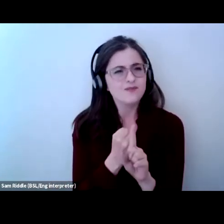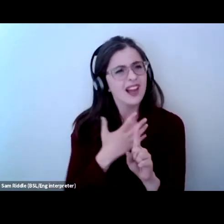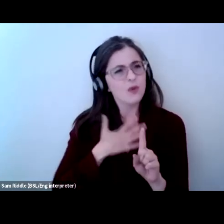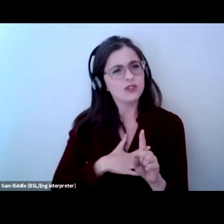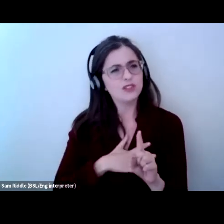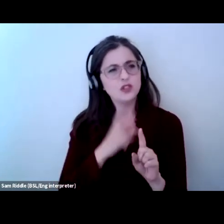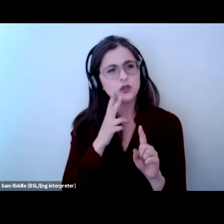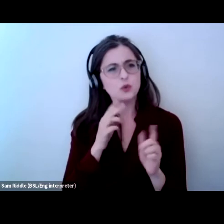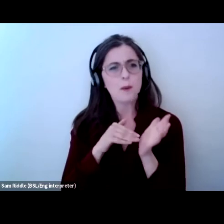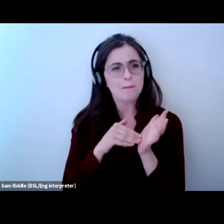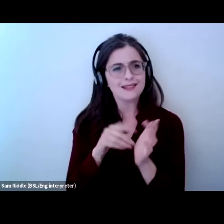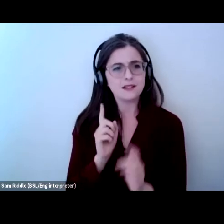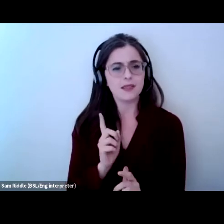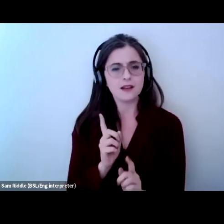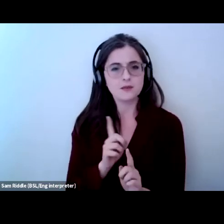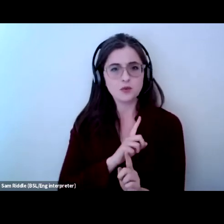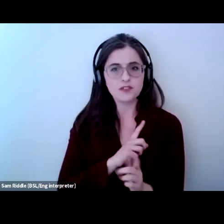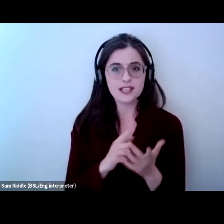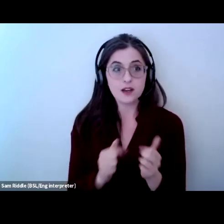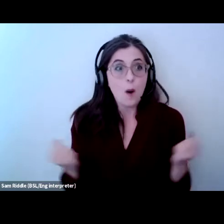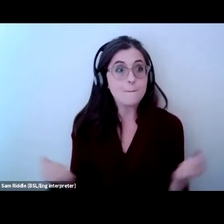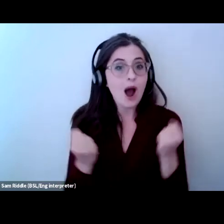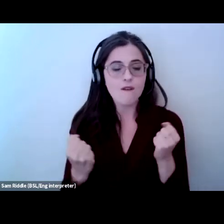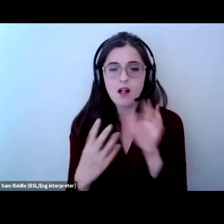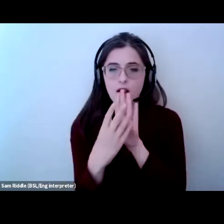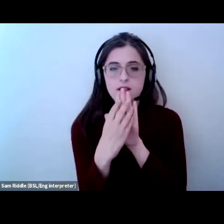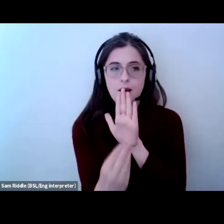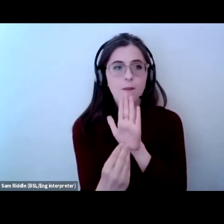because we've already seen some really powerful examples of